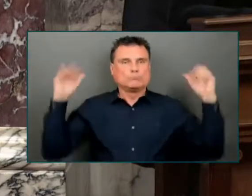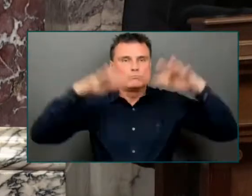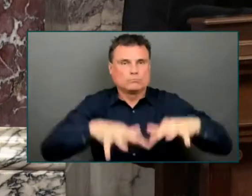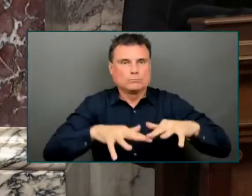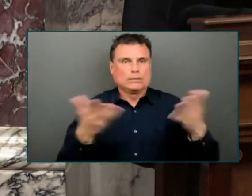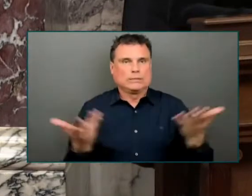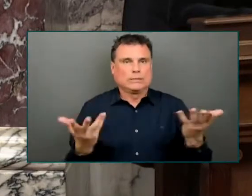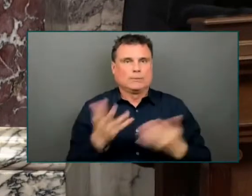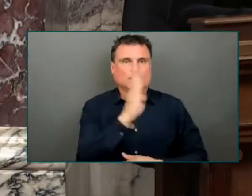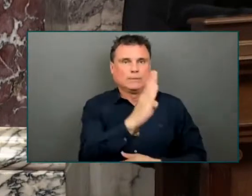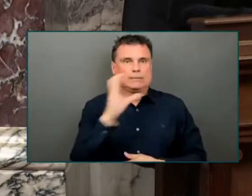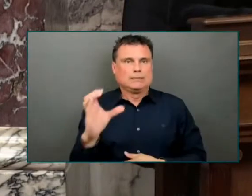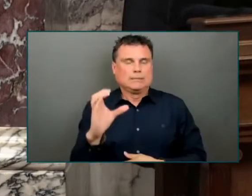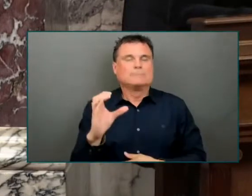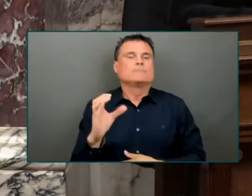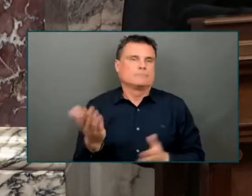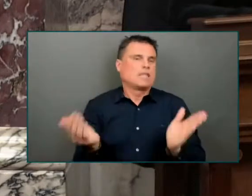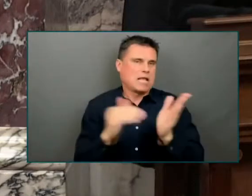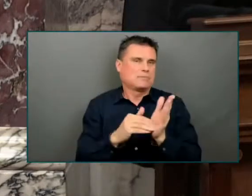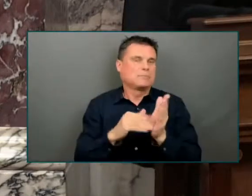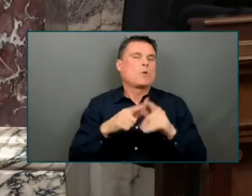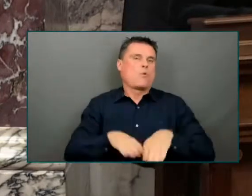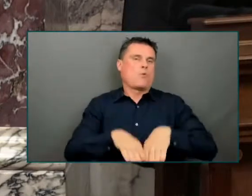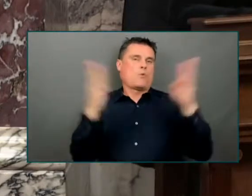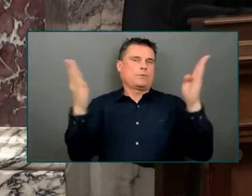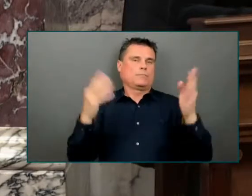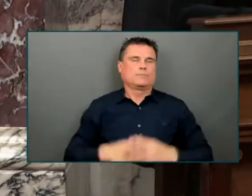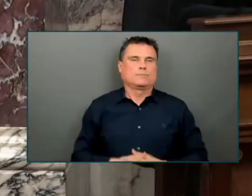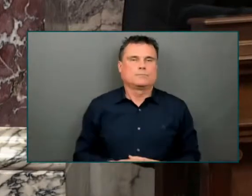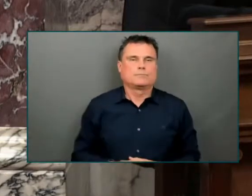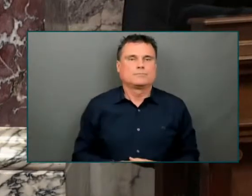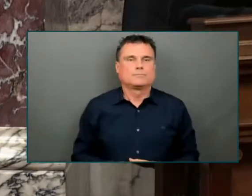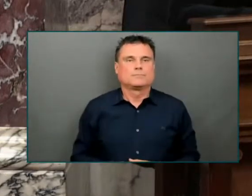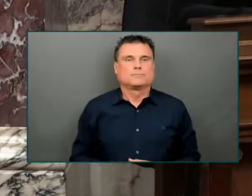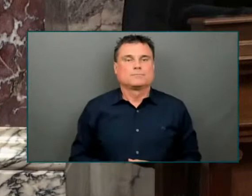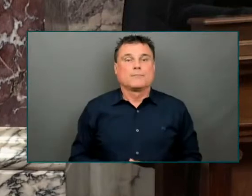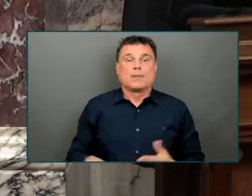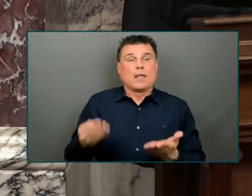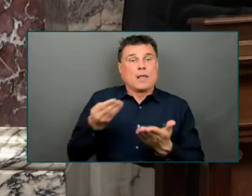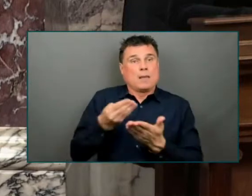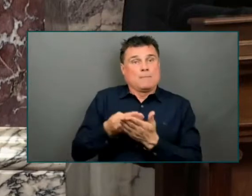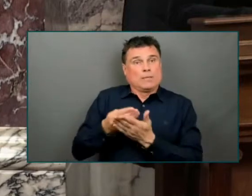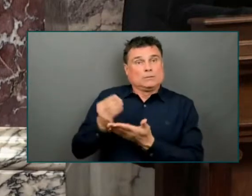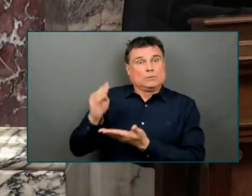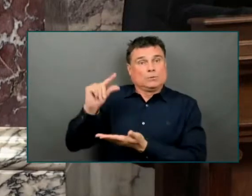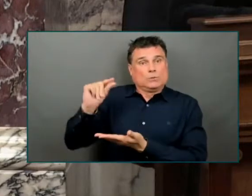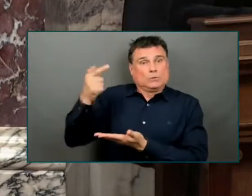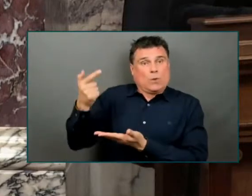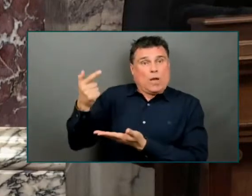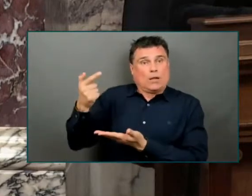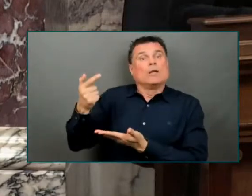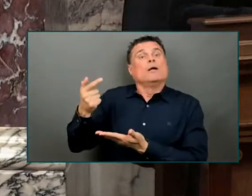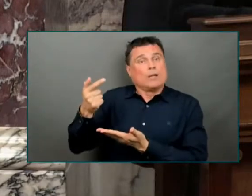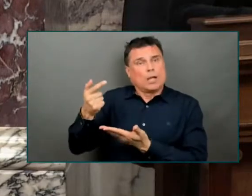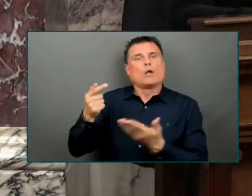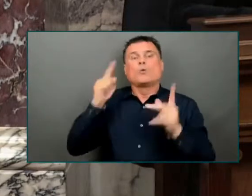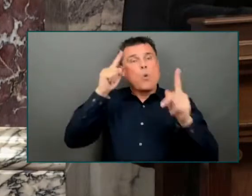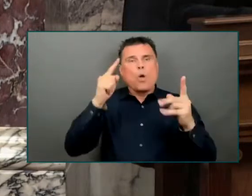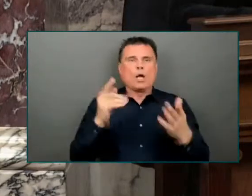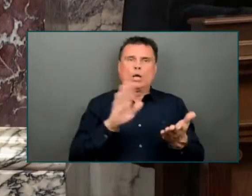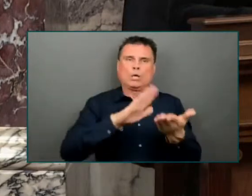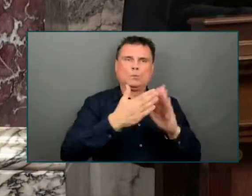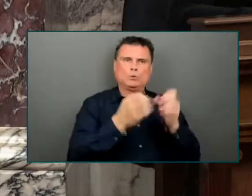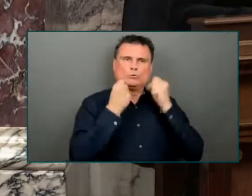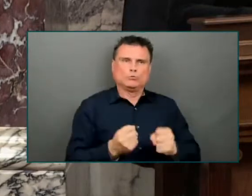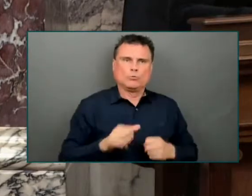Budget 2021 keeps communities strong as we fight COVID-19 while preparing our province for recovery. We are making